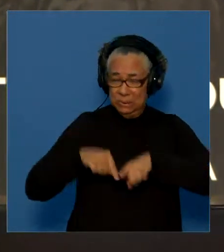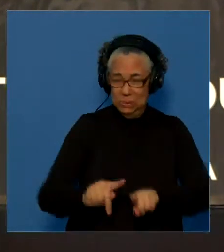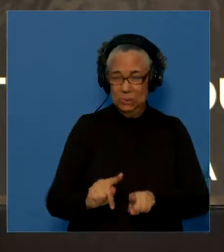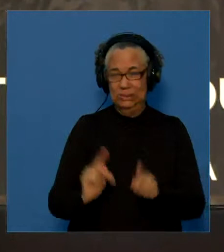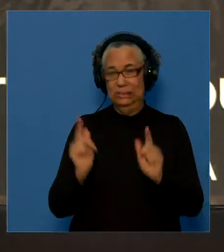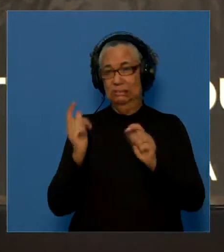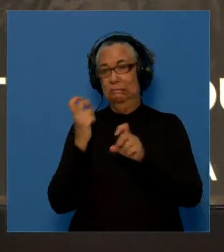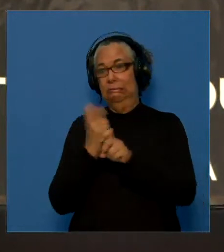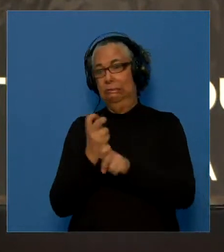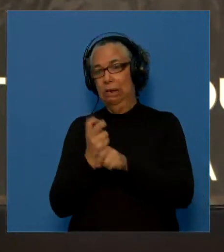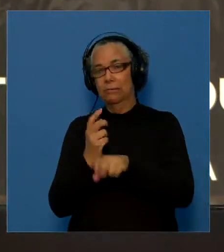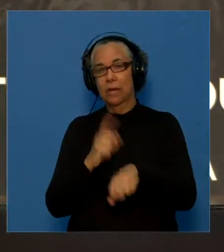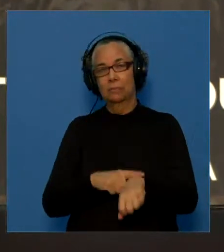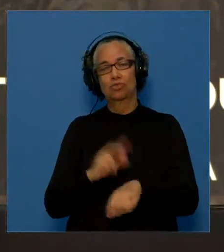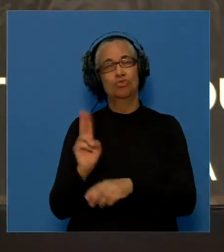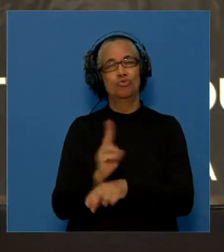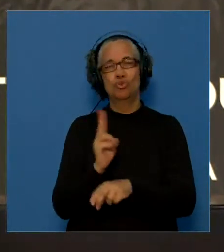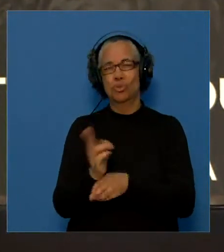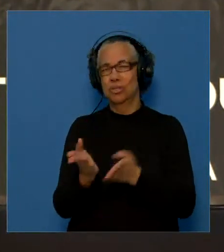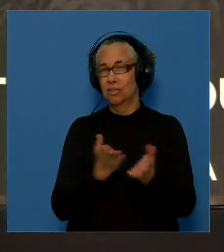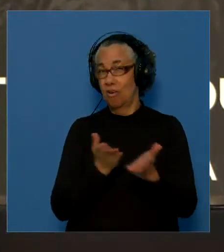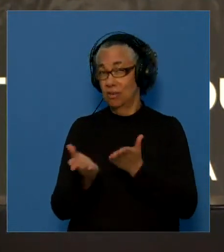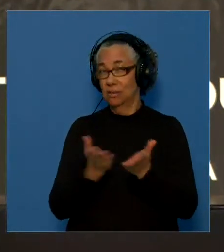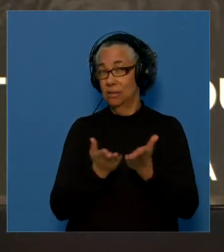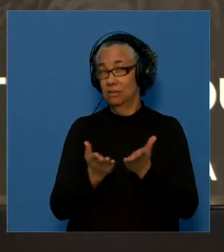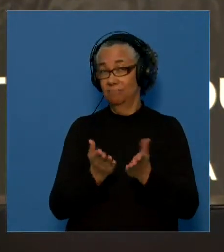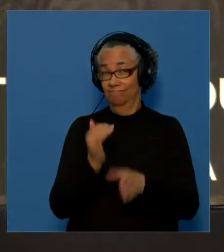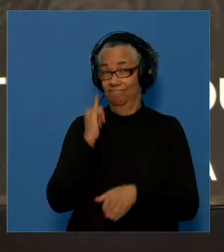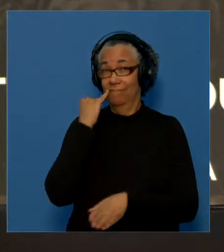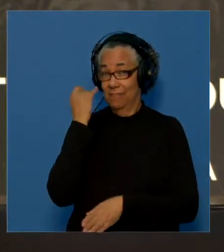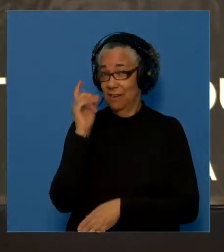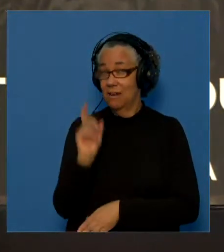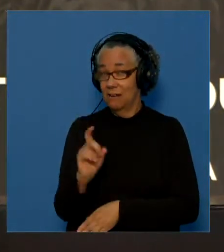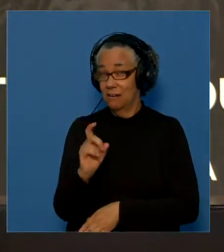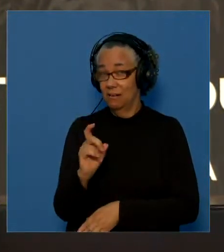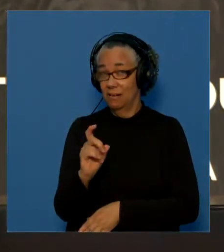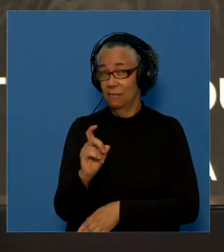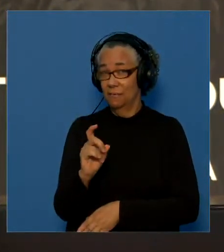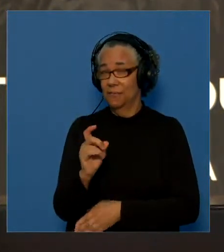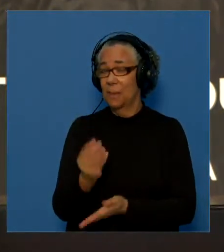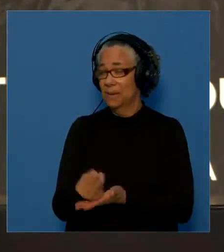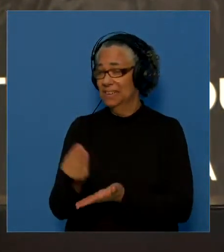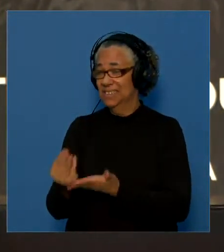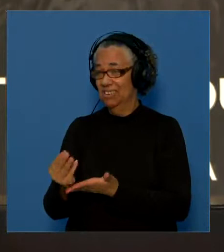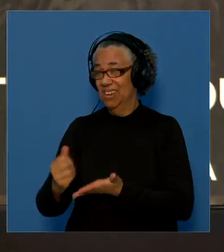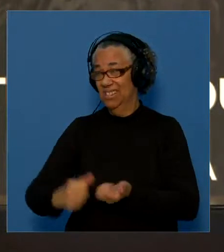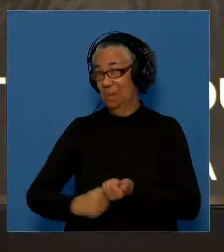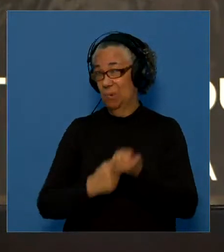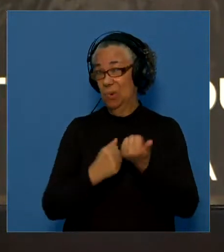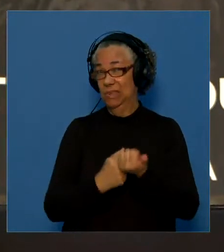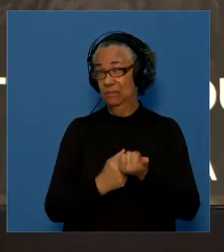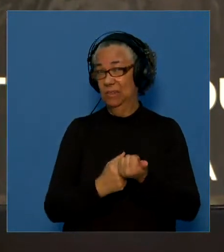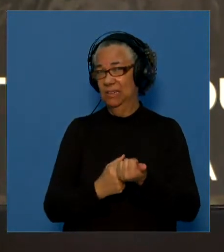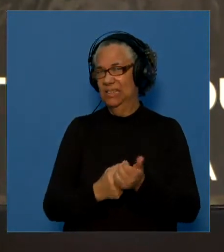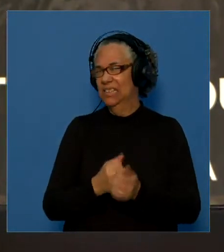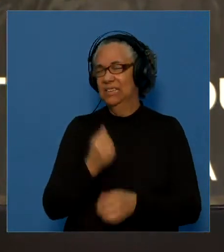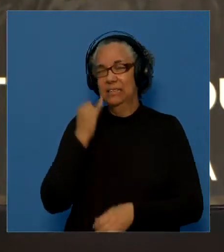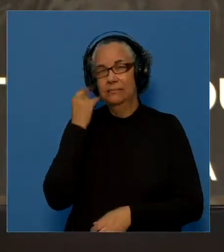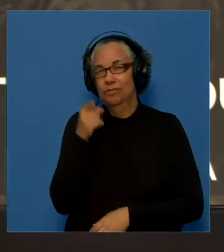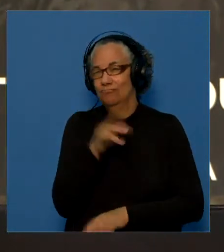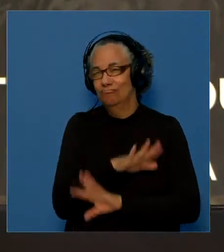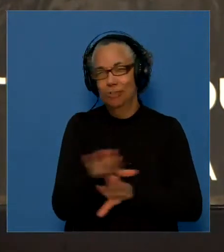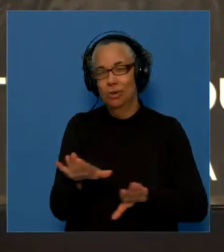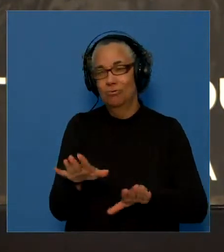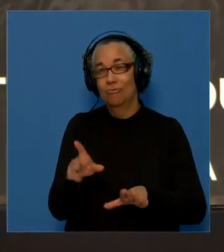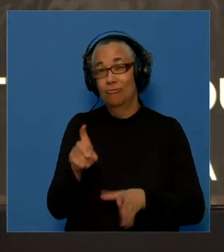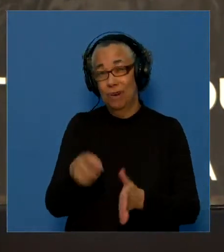Utilize their services if you need to, and materially support them if you do not require the services.